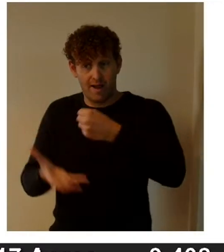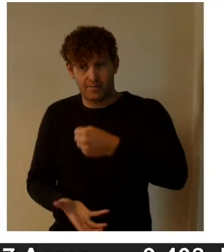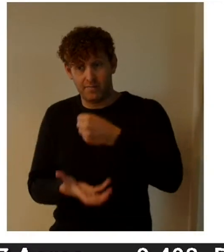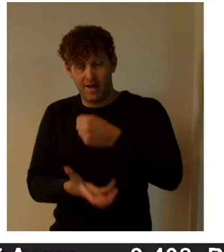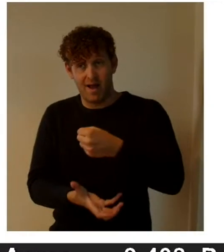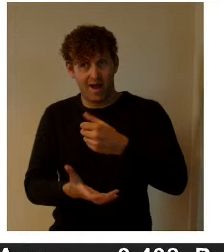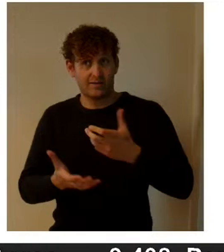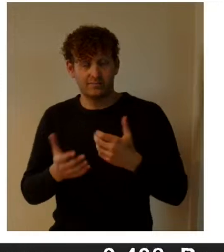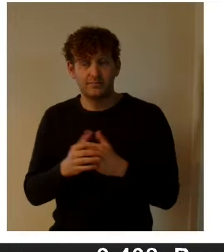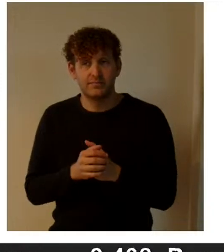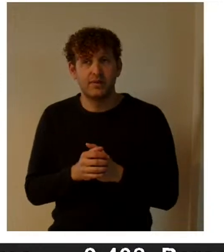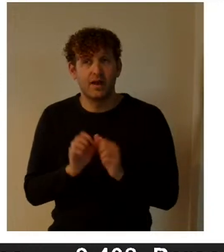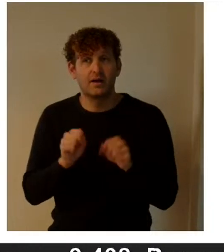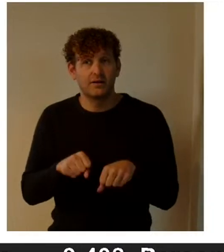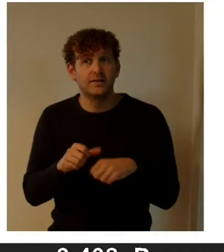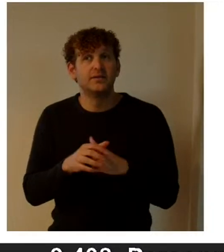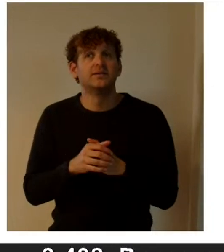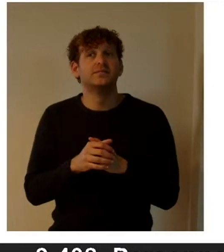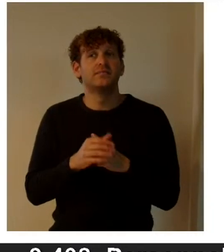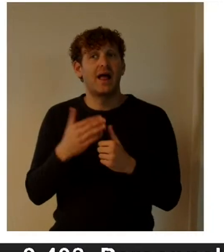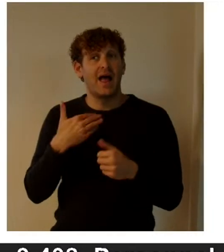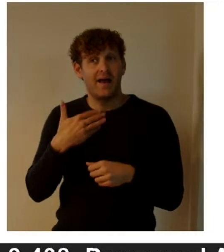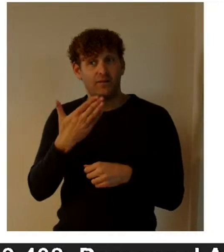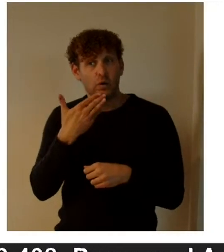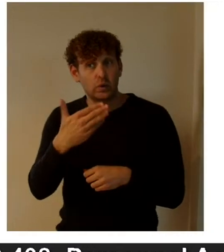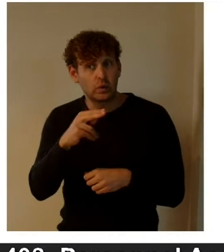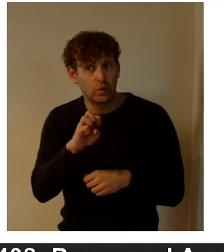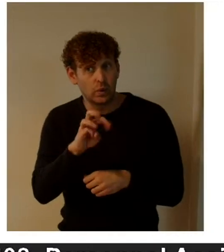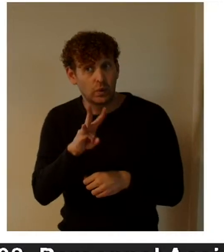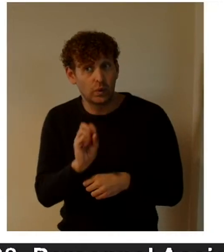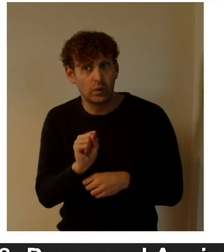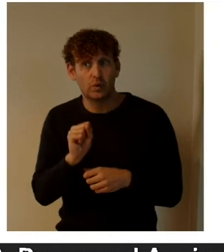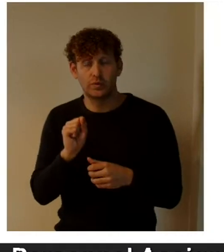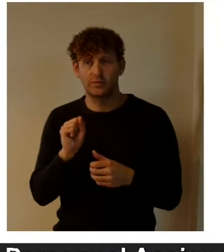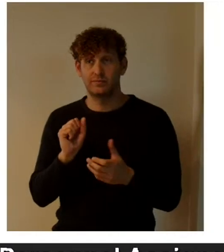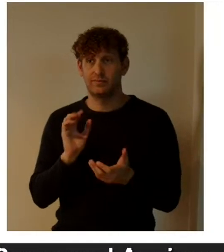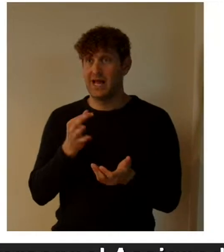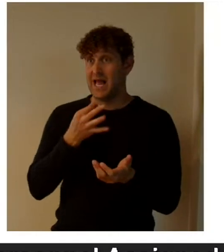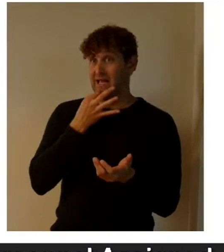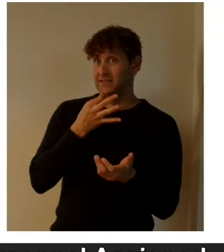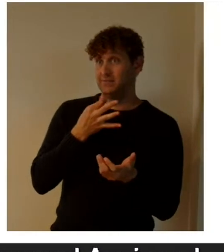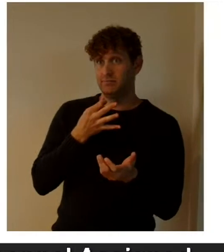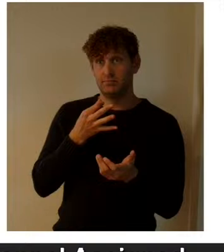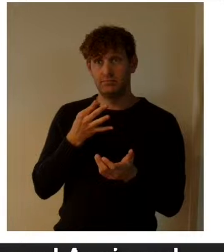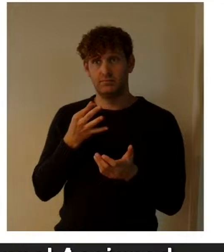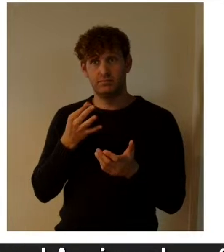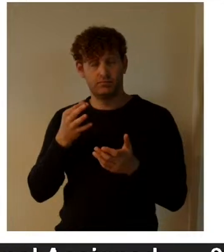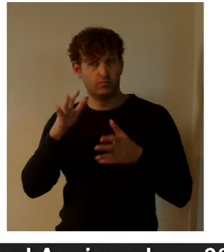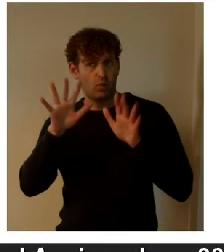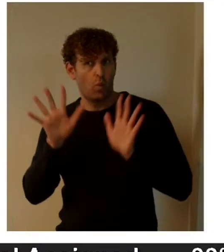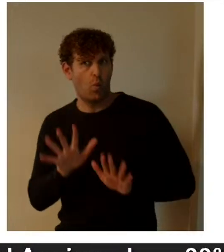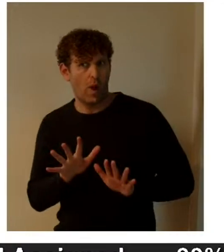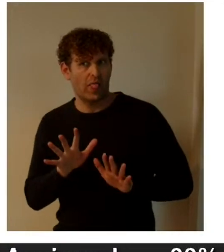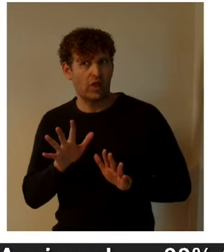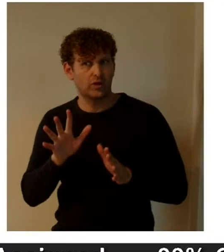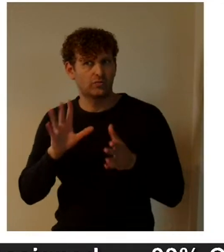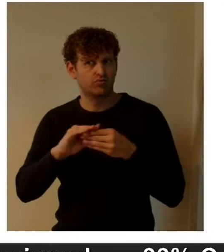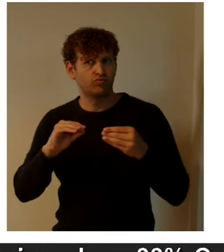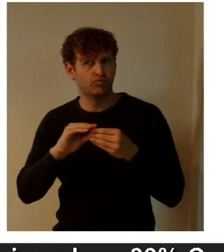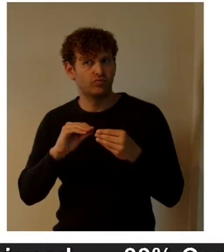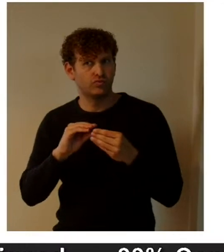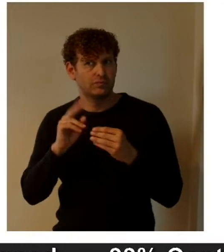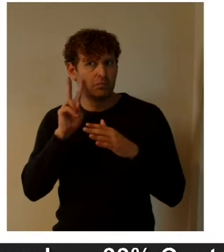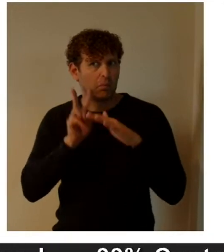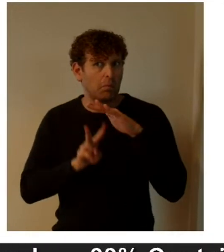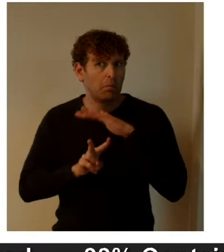front, I do have news that our expert weather reporters are telling, and forecasters are telling us that we do expect a